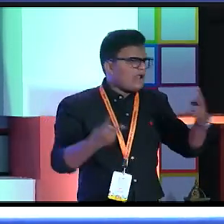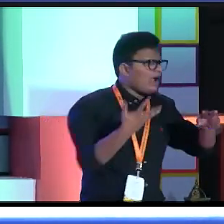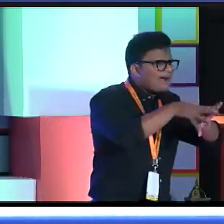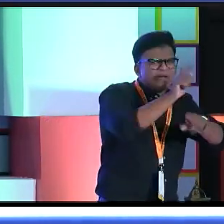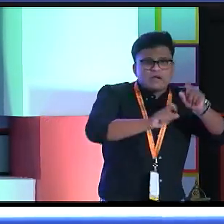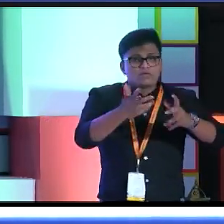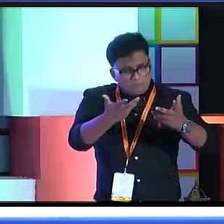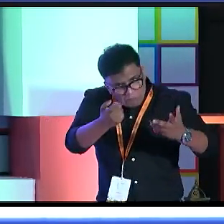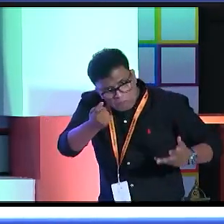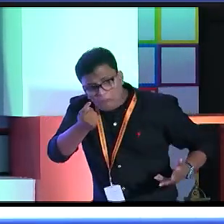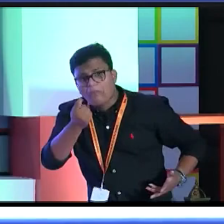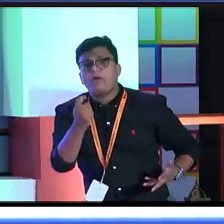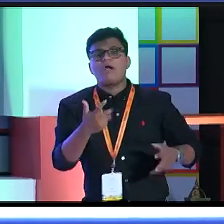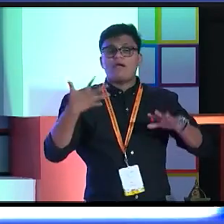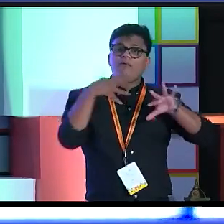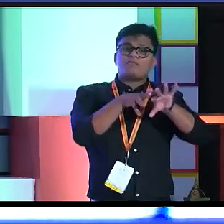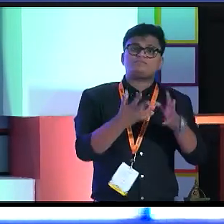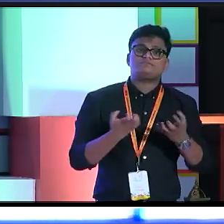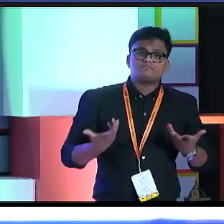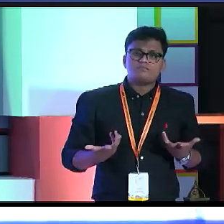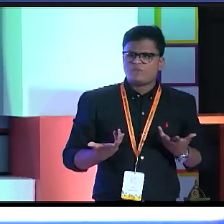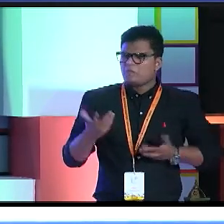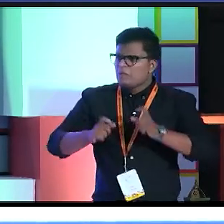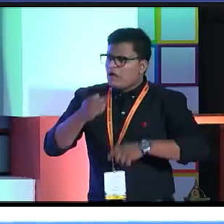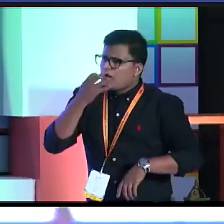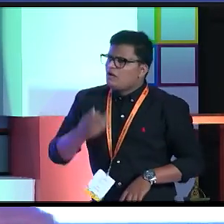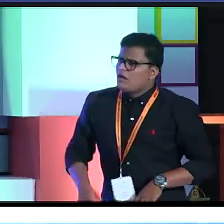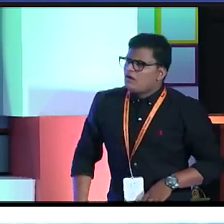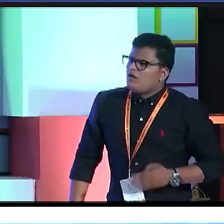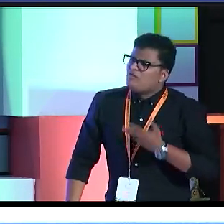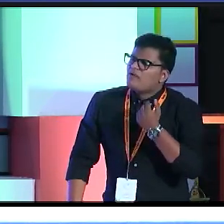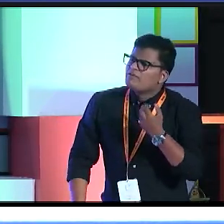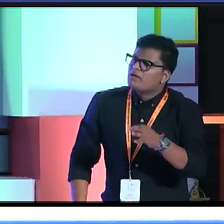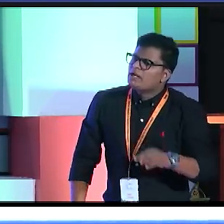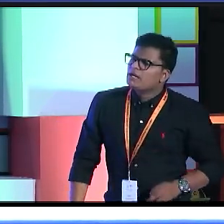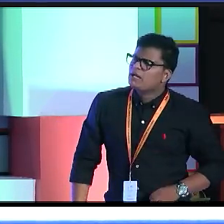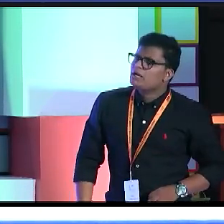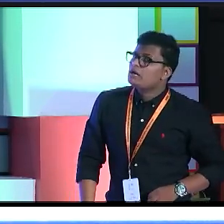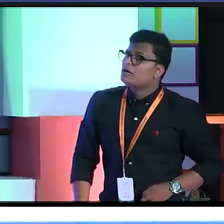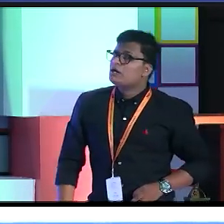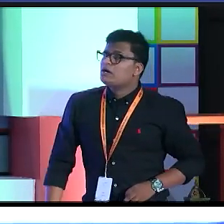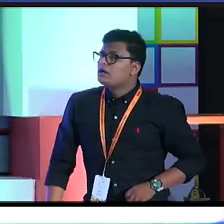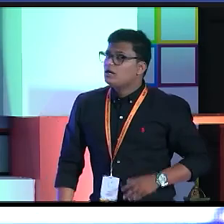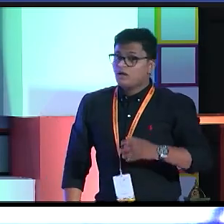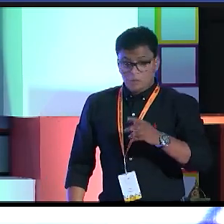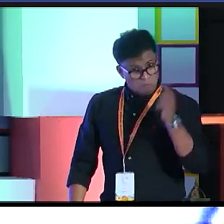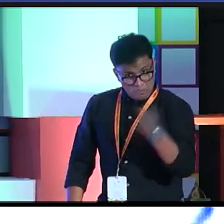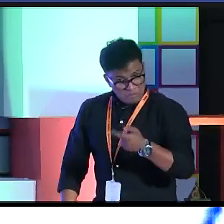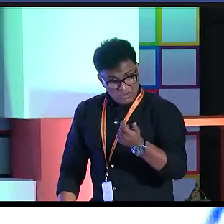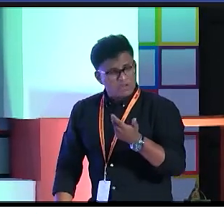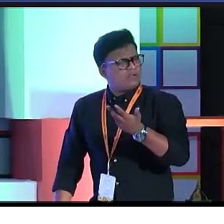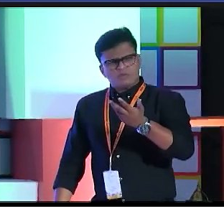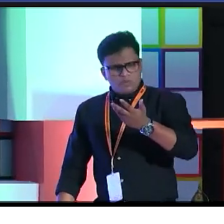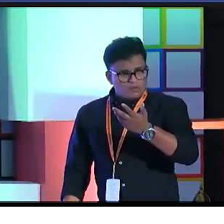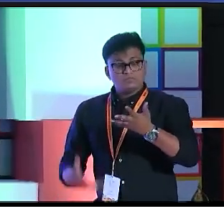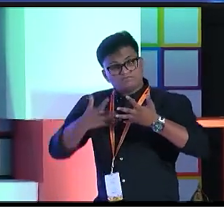argue, why do you have to make it free? Not because people can't pray, but we want to be truly inclusive. Right?